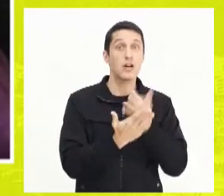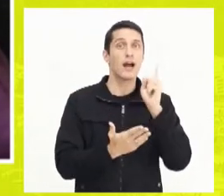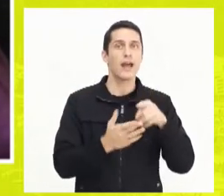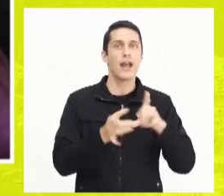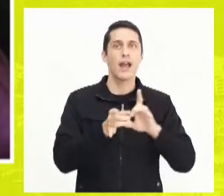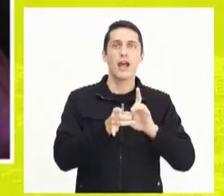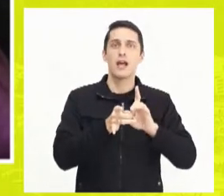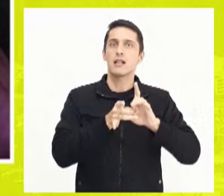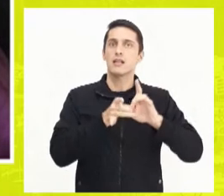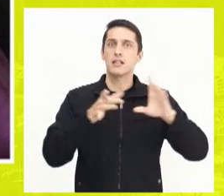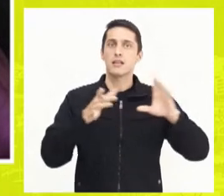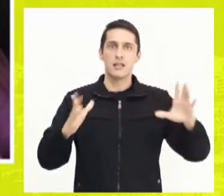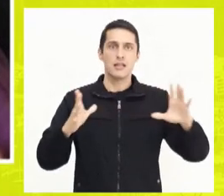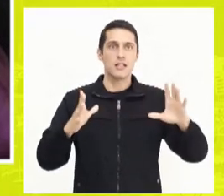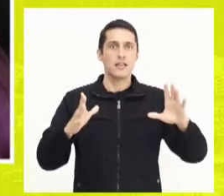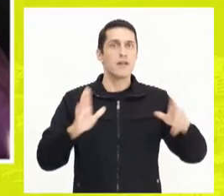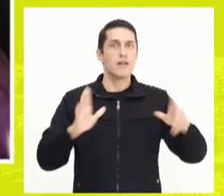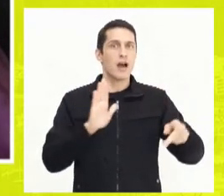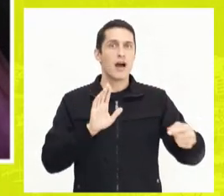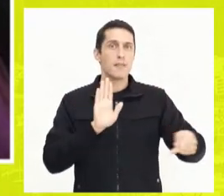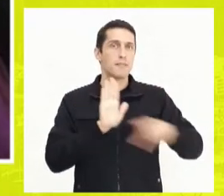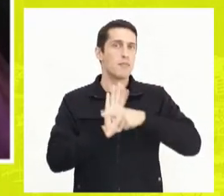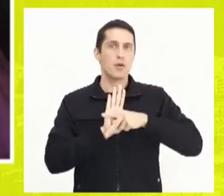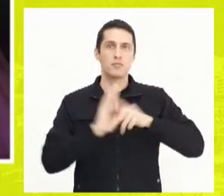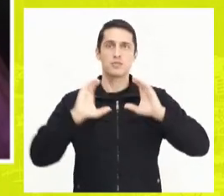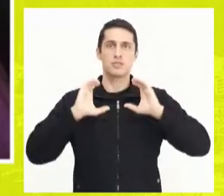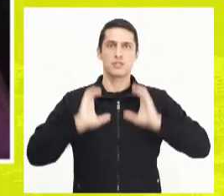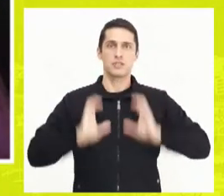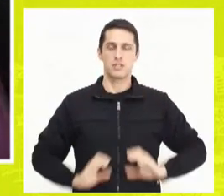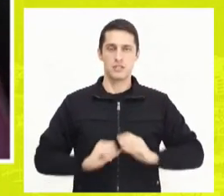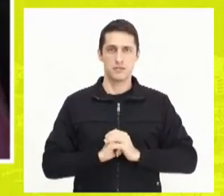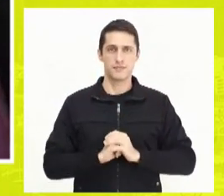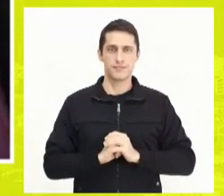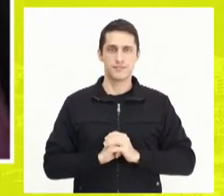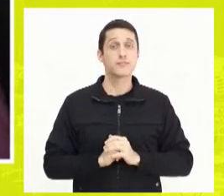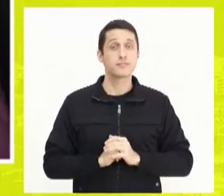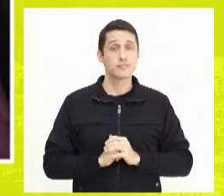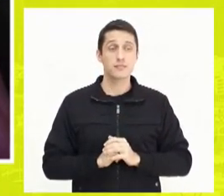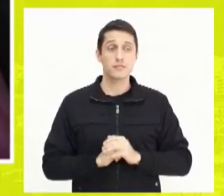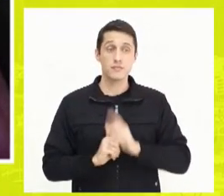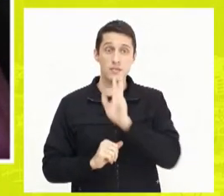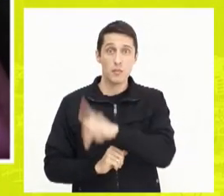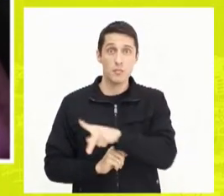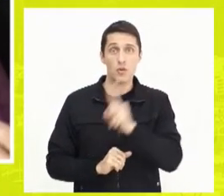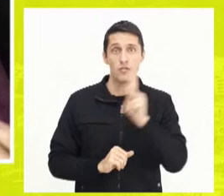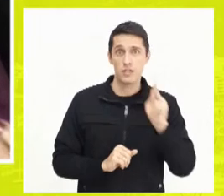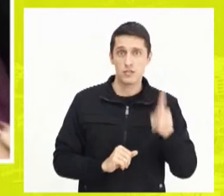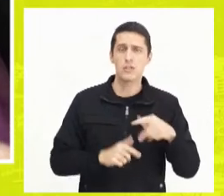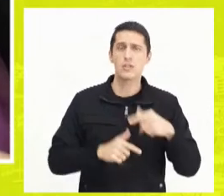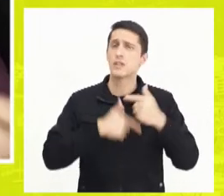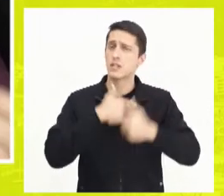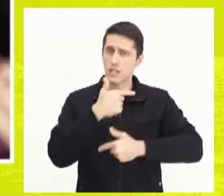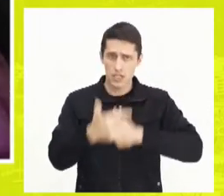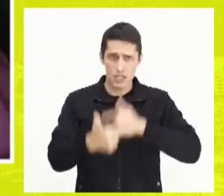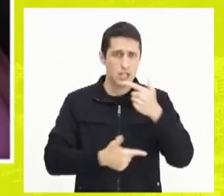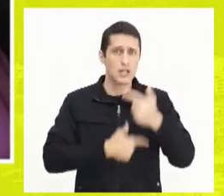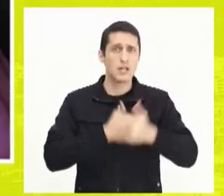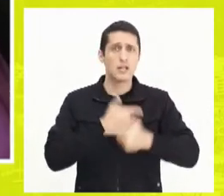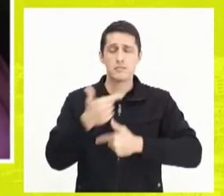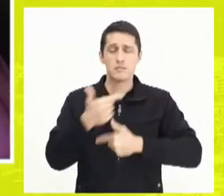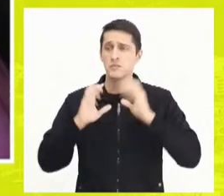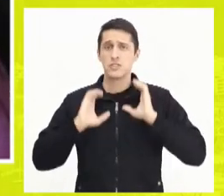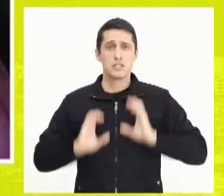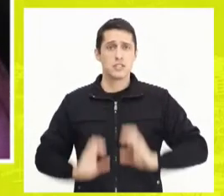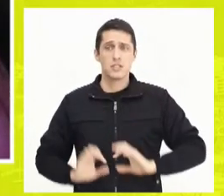school itself you know the school system it is an open space for citizenship teachers professors they're